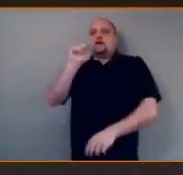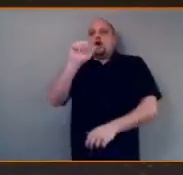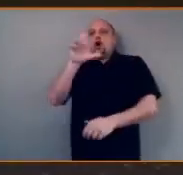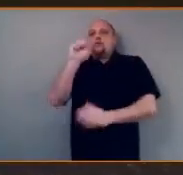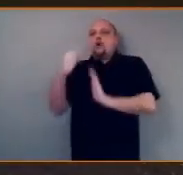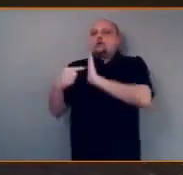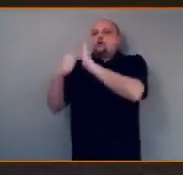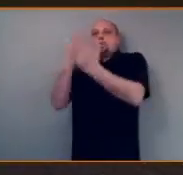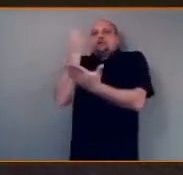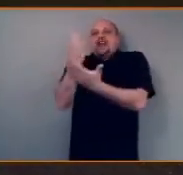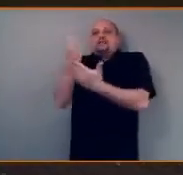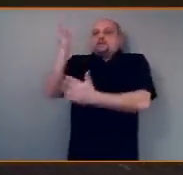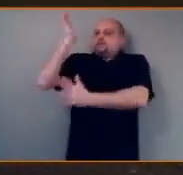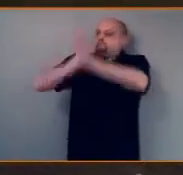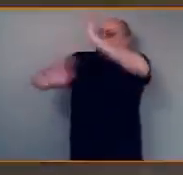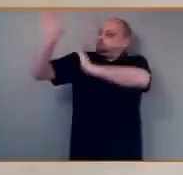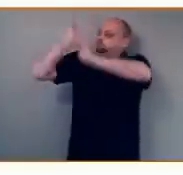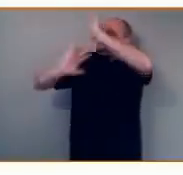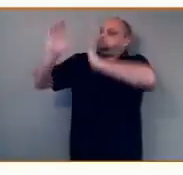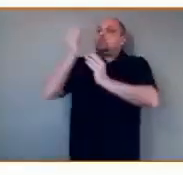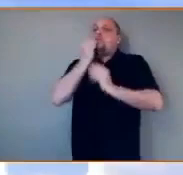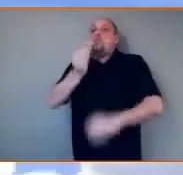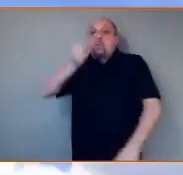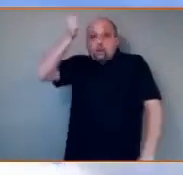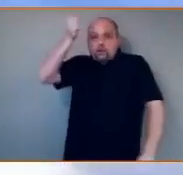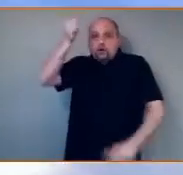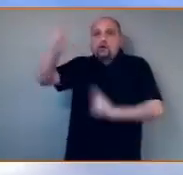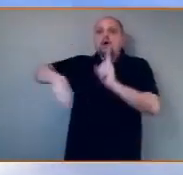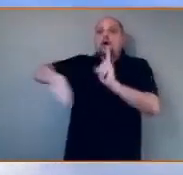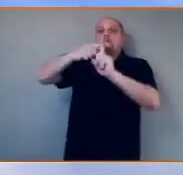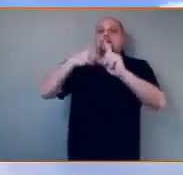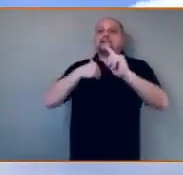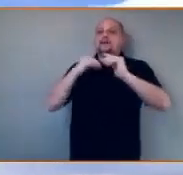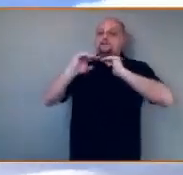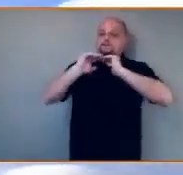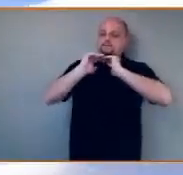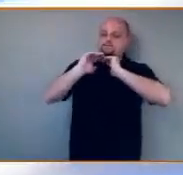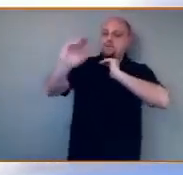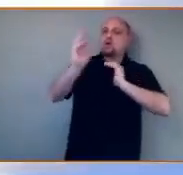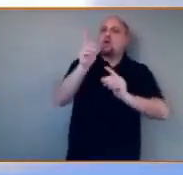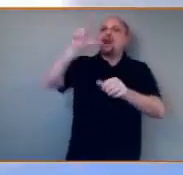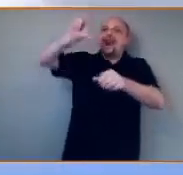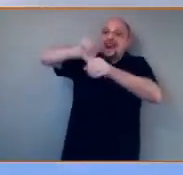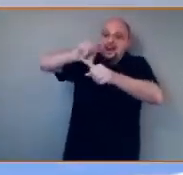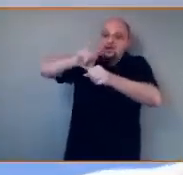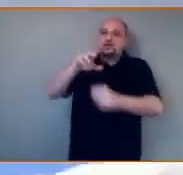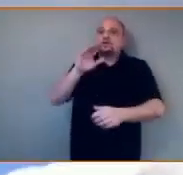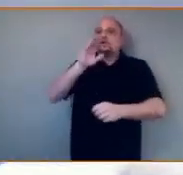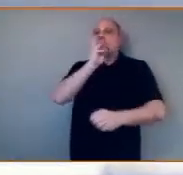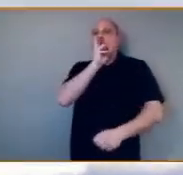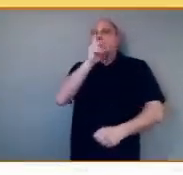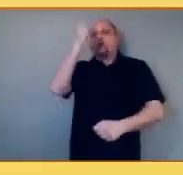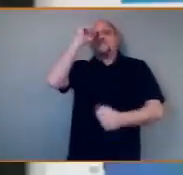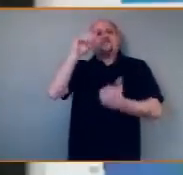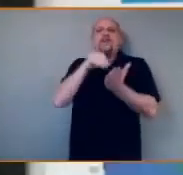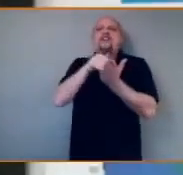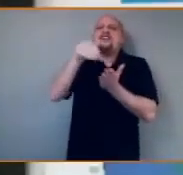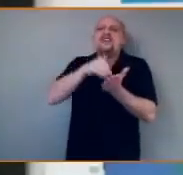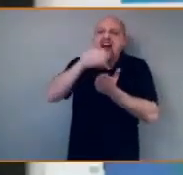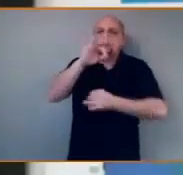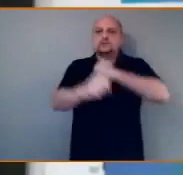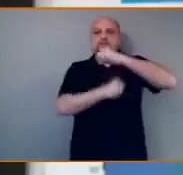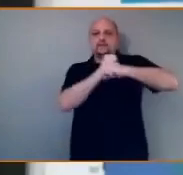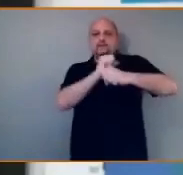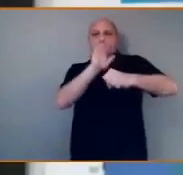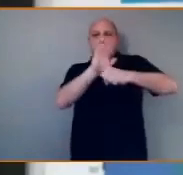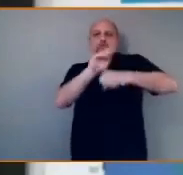of being warmer in the past and of having stable liquid surface water for potentially hundreds of thousands of years.